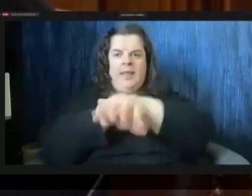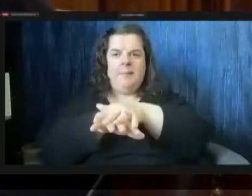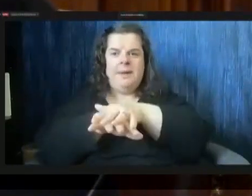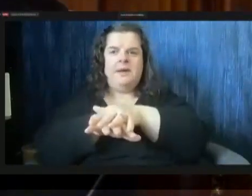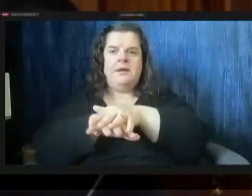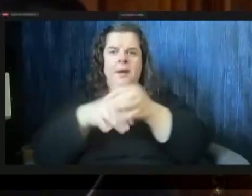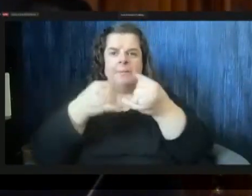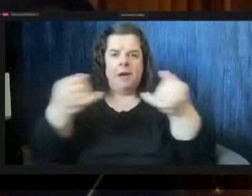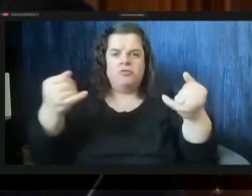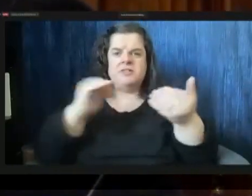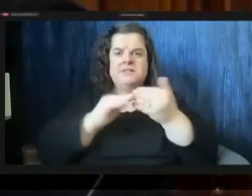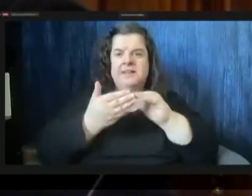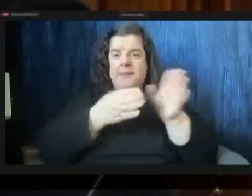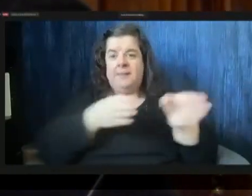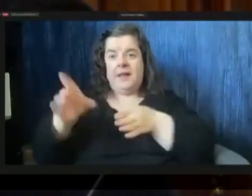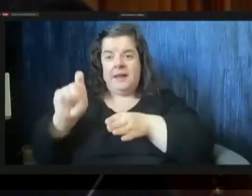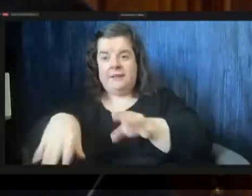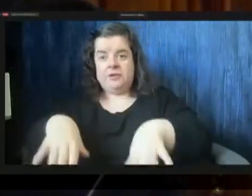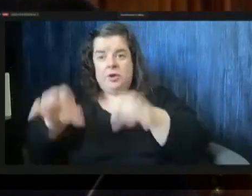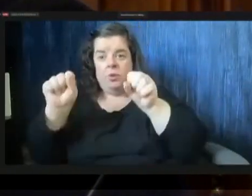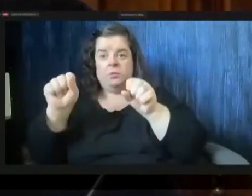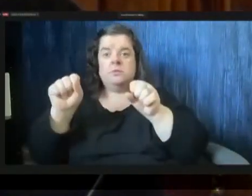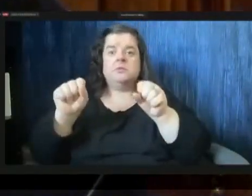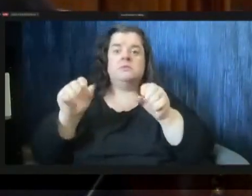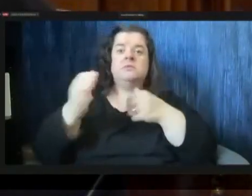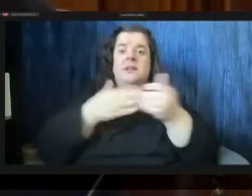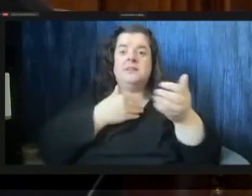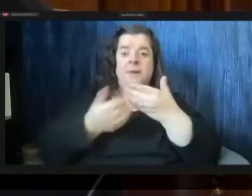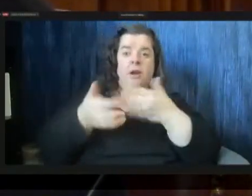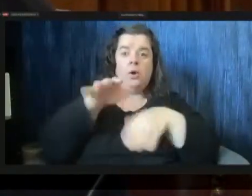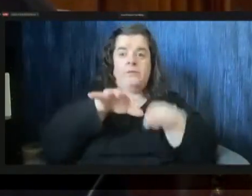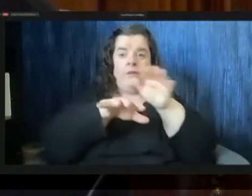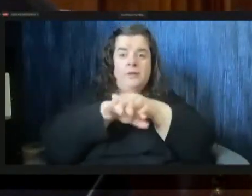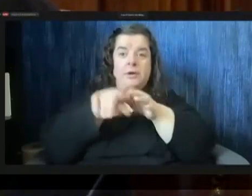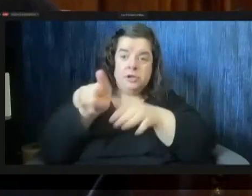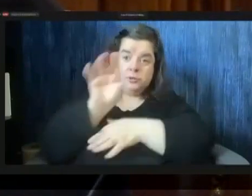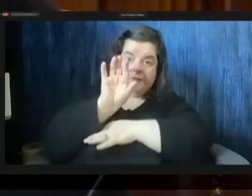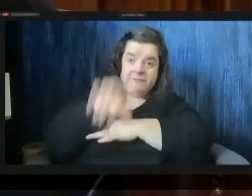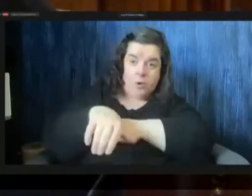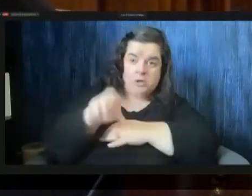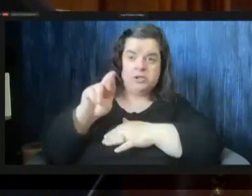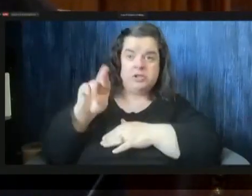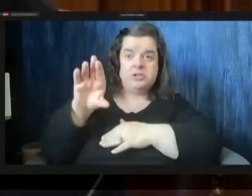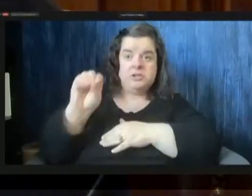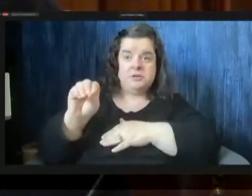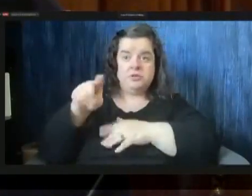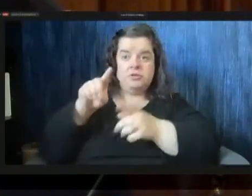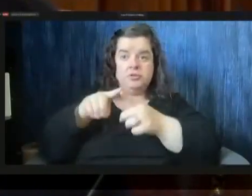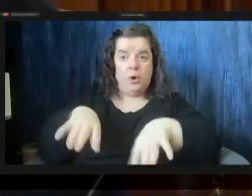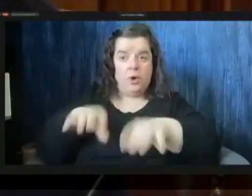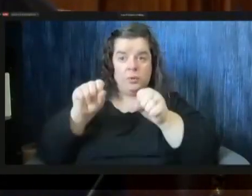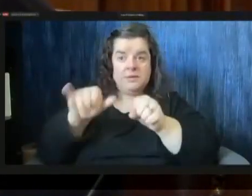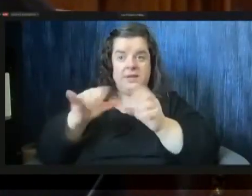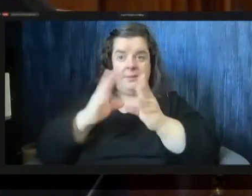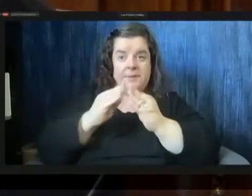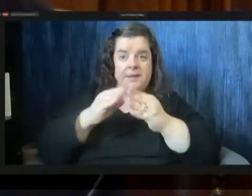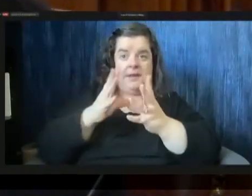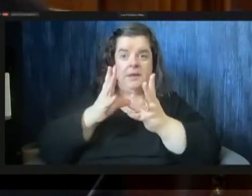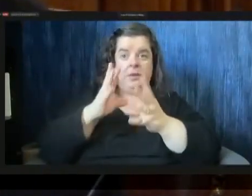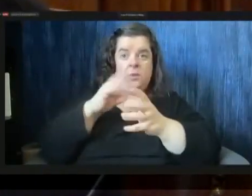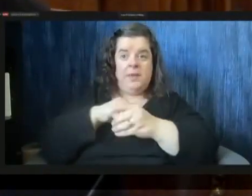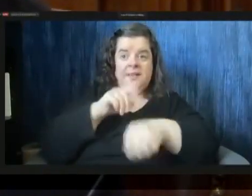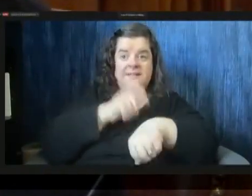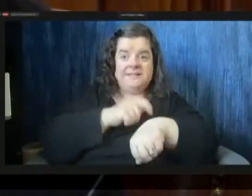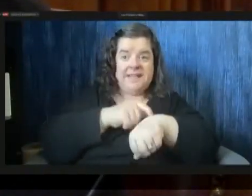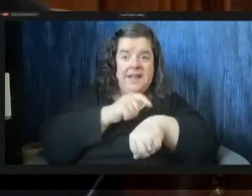has to hold it, or whether it is not an overlapping boundary, you are then forced as the RCO to hold that meeting within the time frame that you were